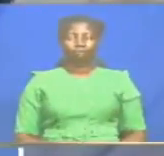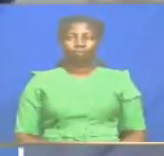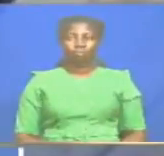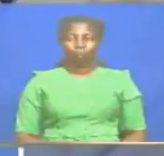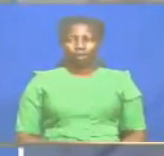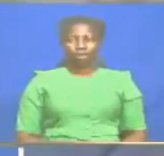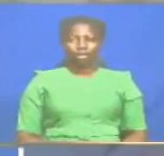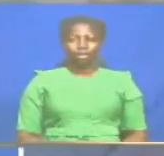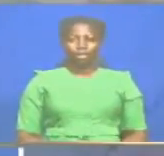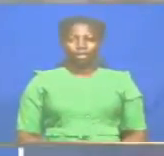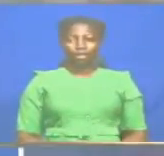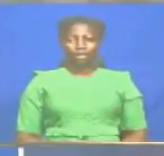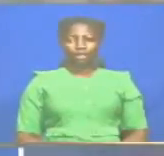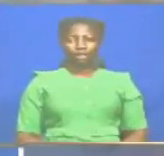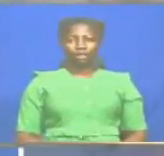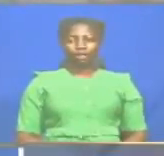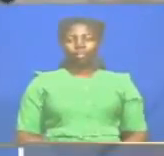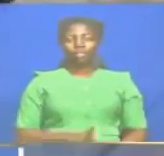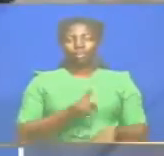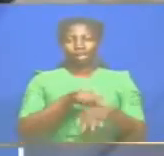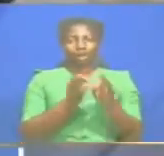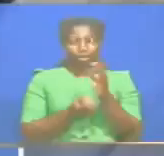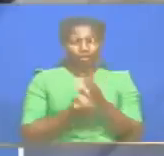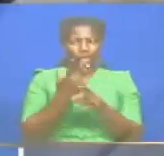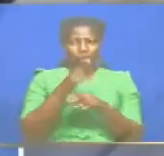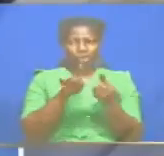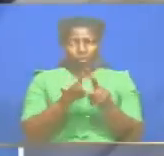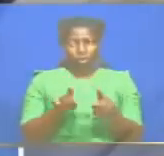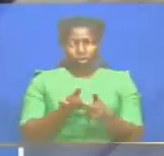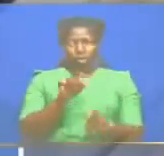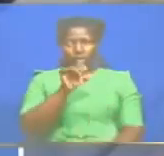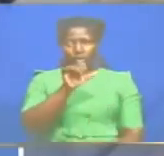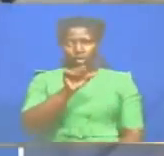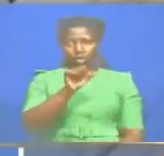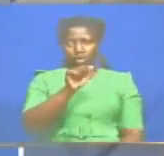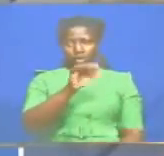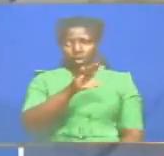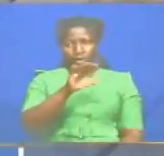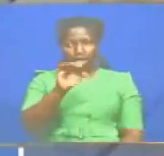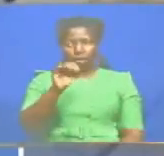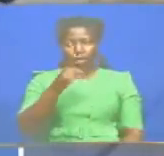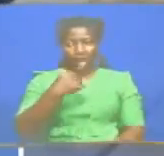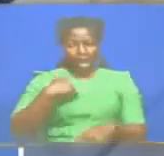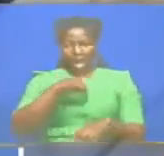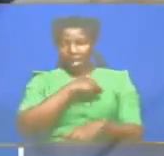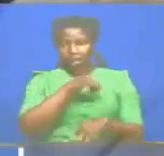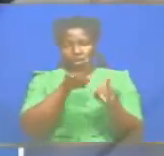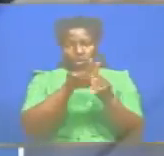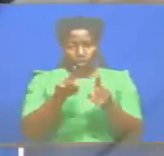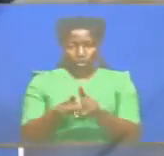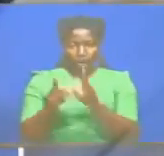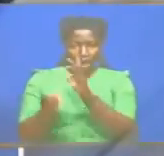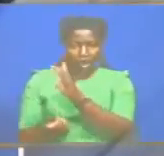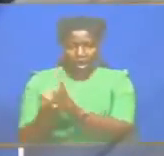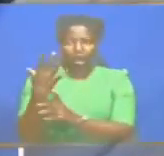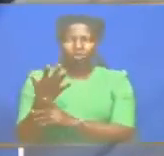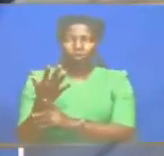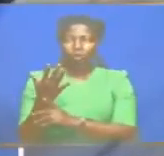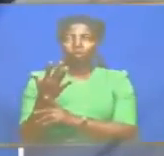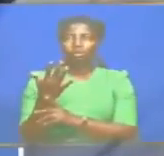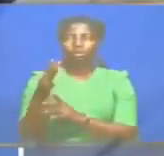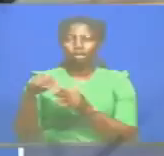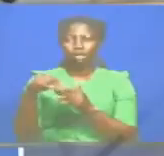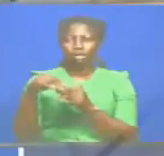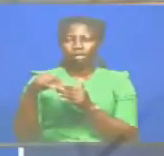and also SACCO to bank funds transfer. We are also launching as well the check